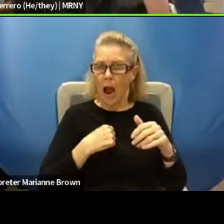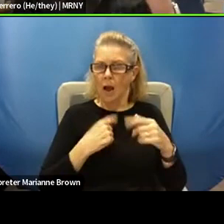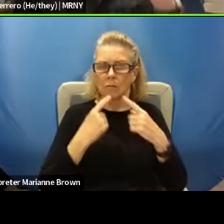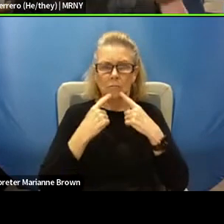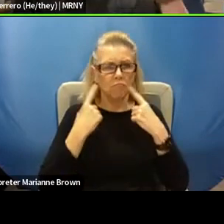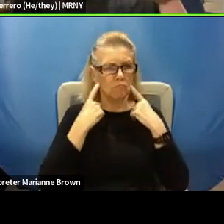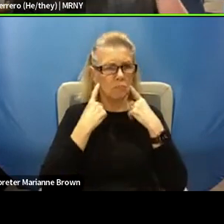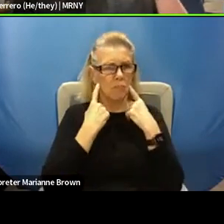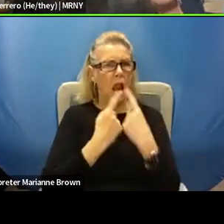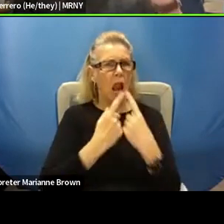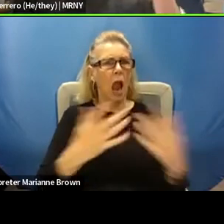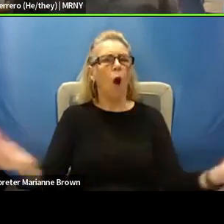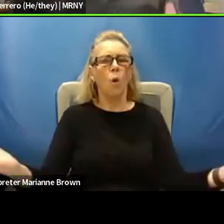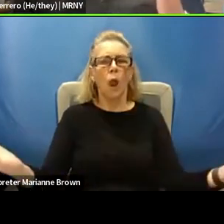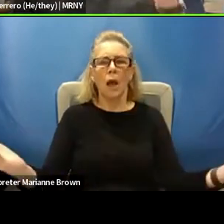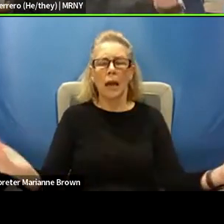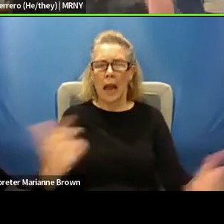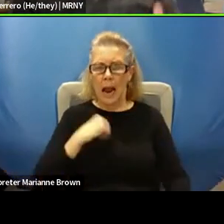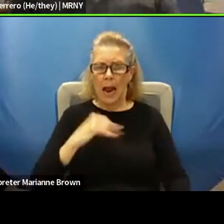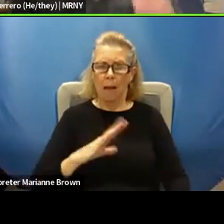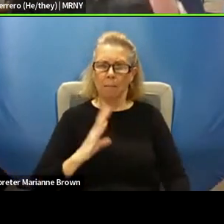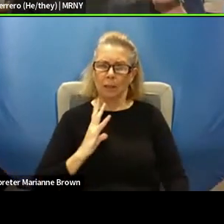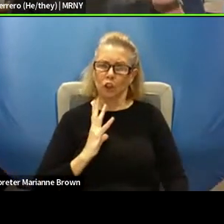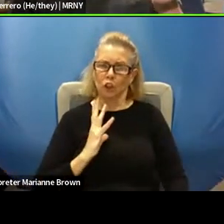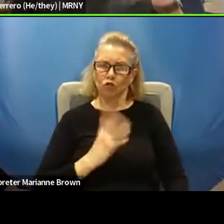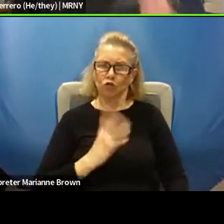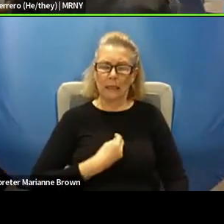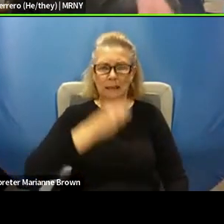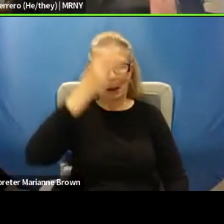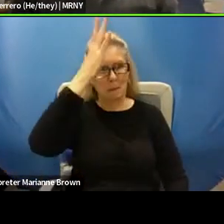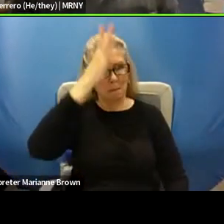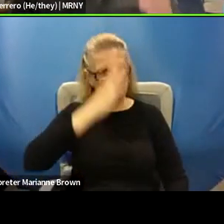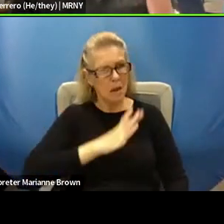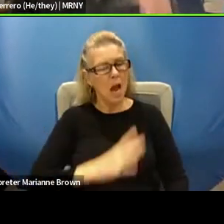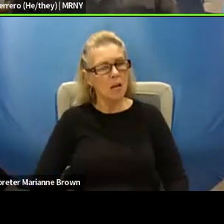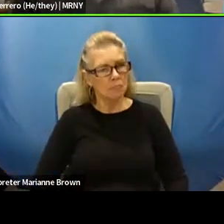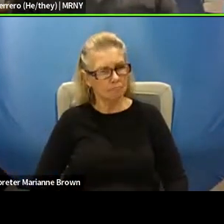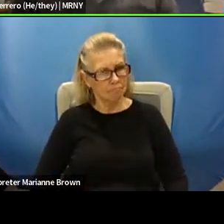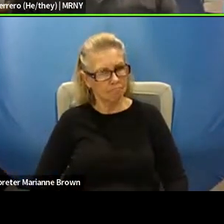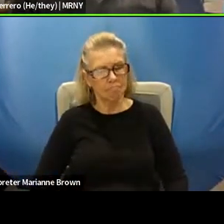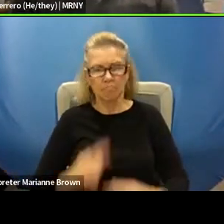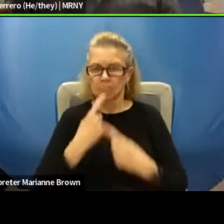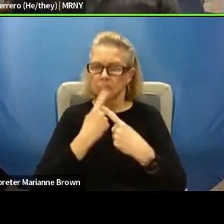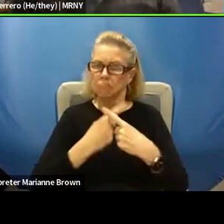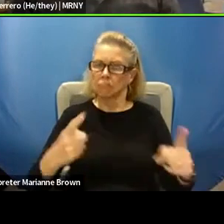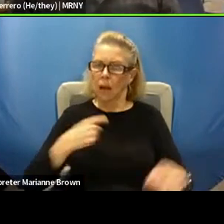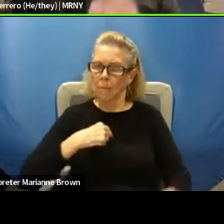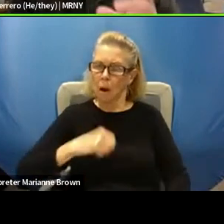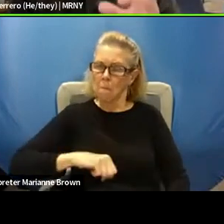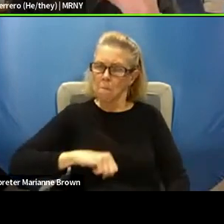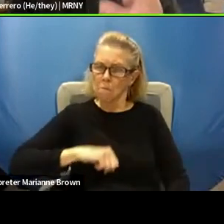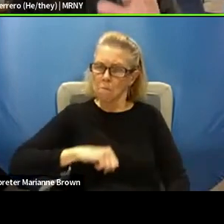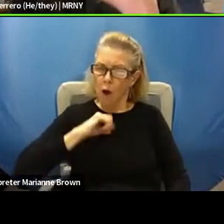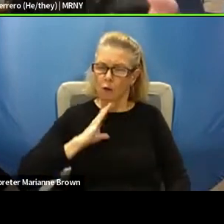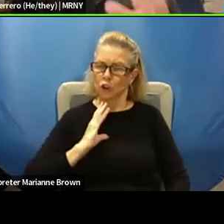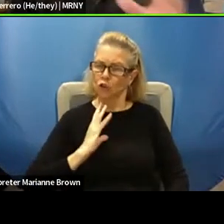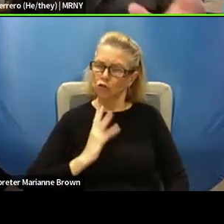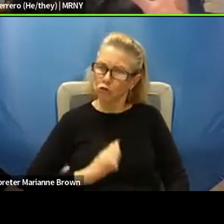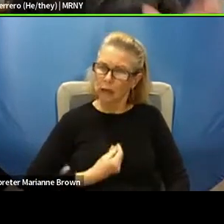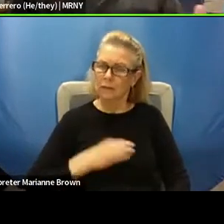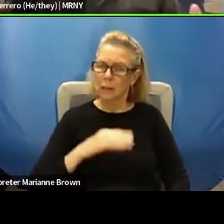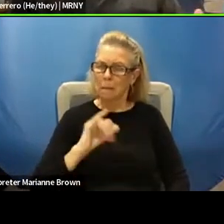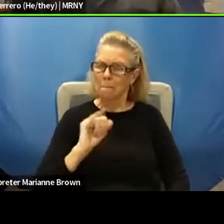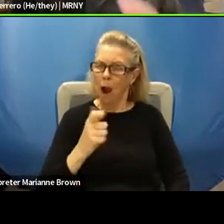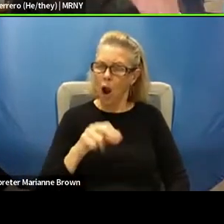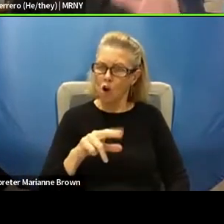loudly, I am a trans man. I am a proud trans migrant. because it means